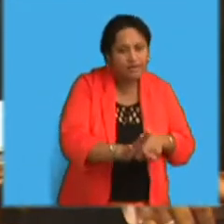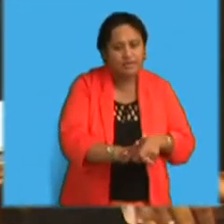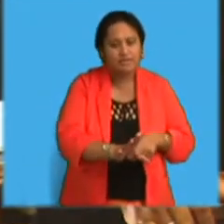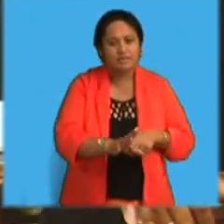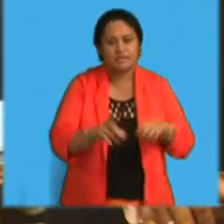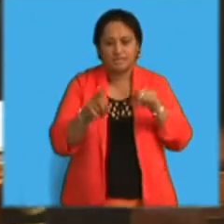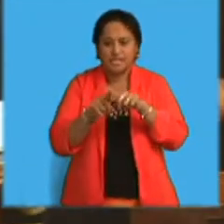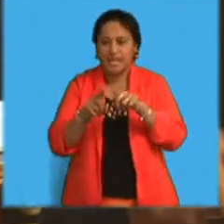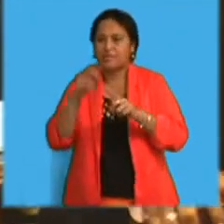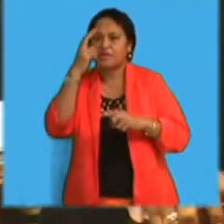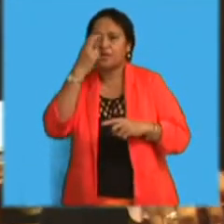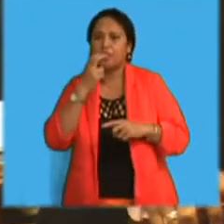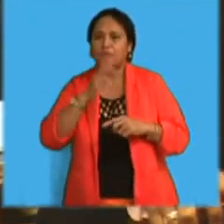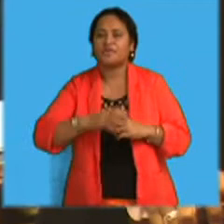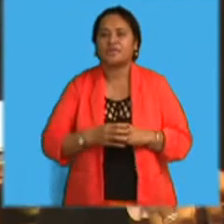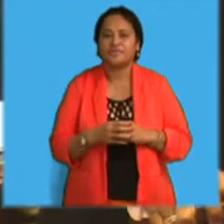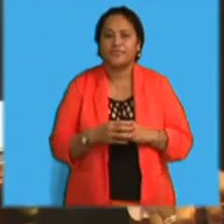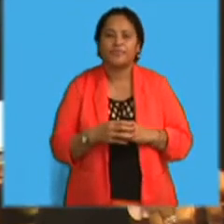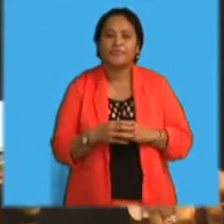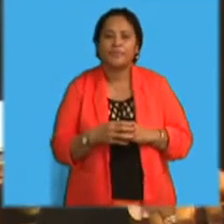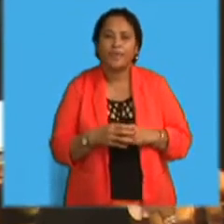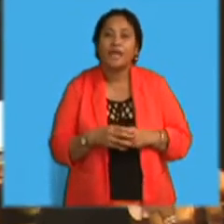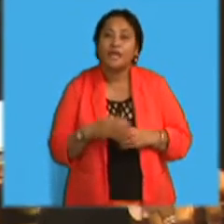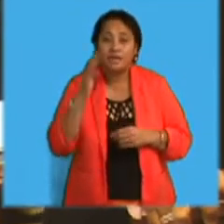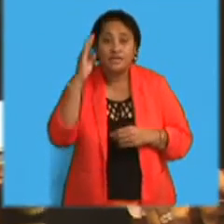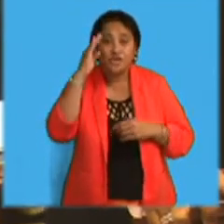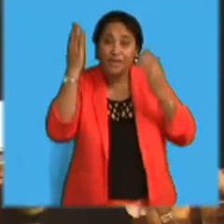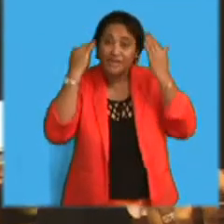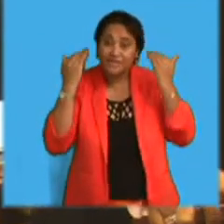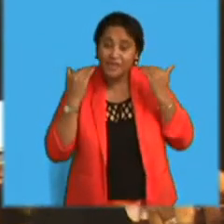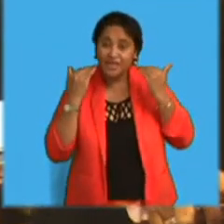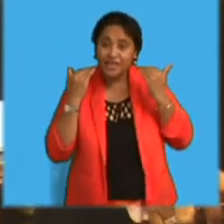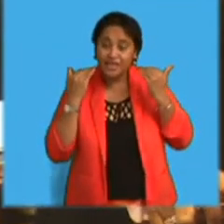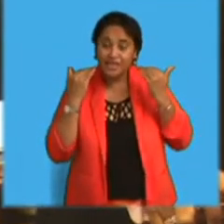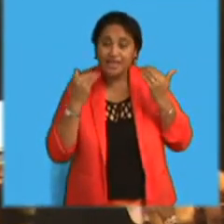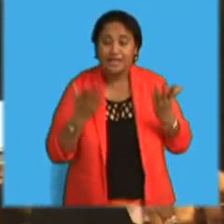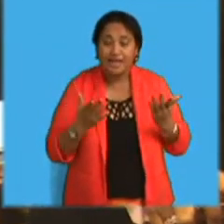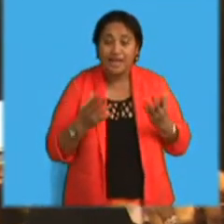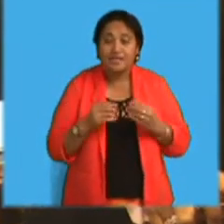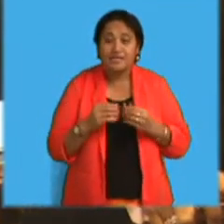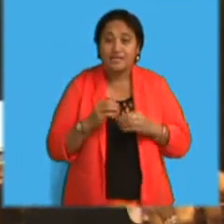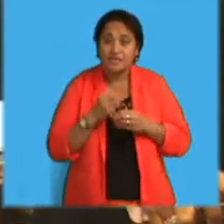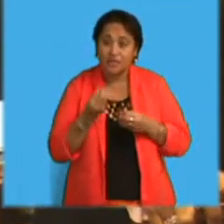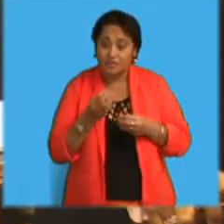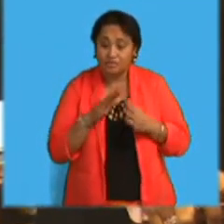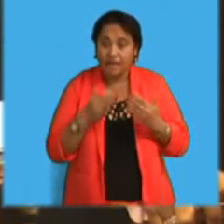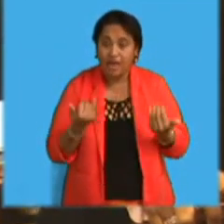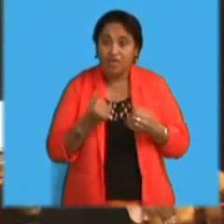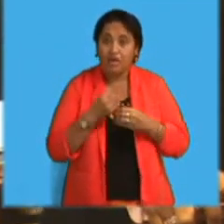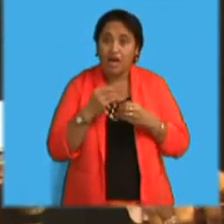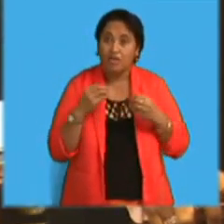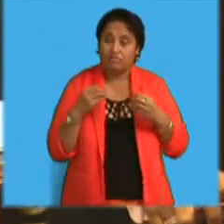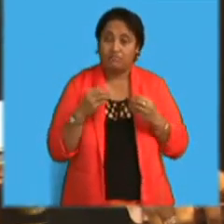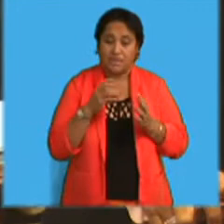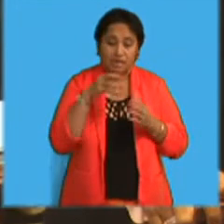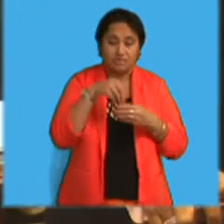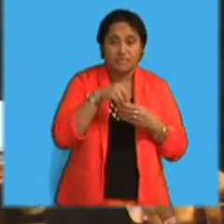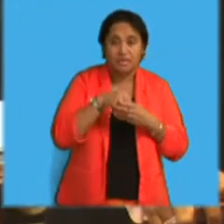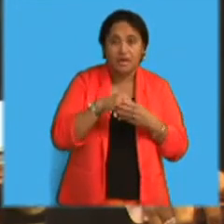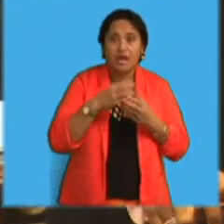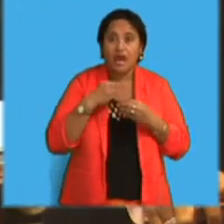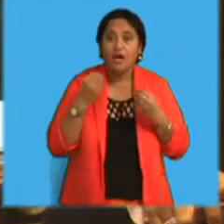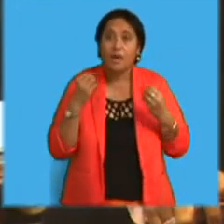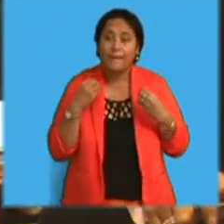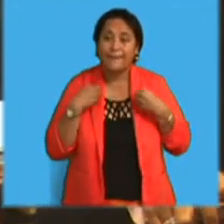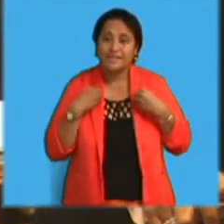part of the Business Ministry's business support services, a total of about 73 trainings have also been conducted since 2015.